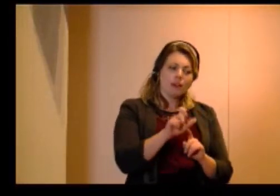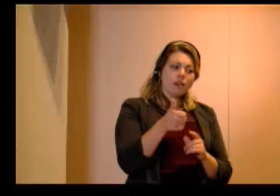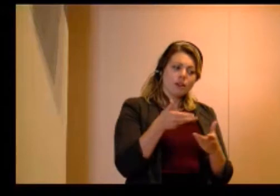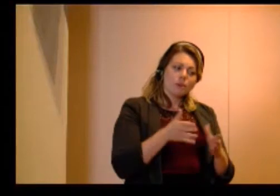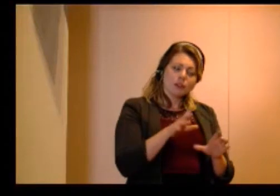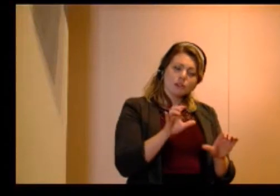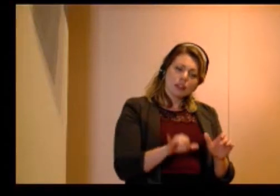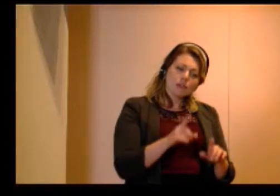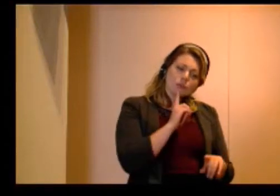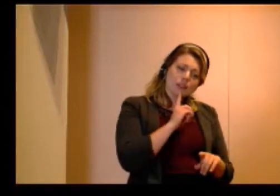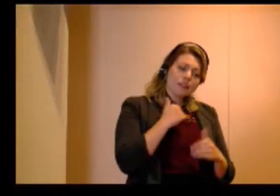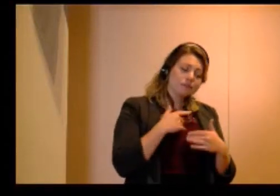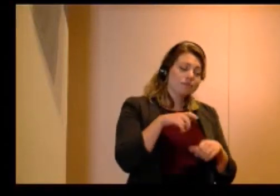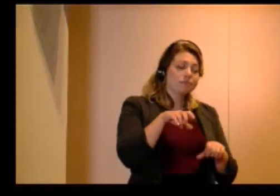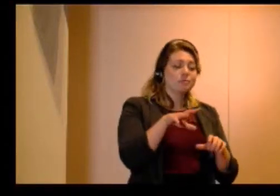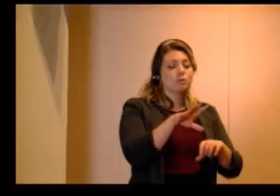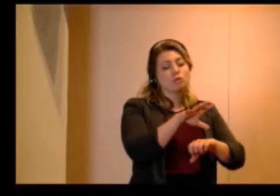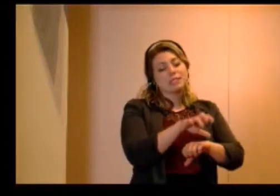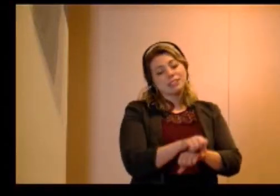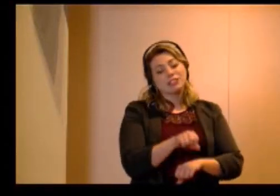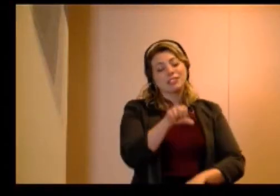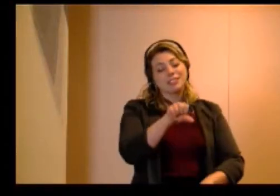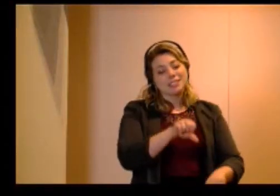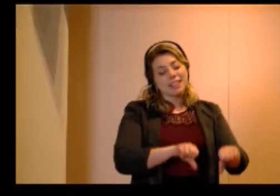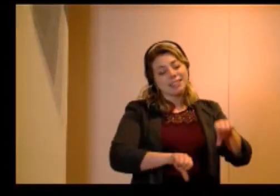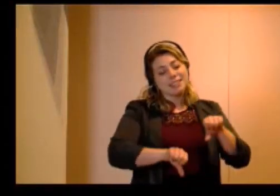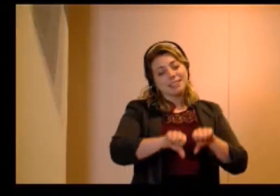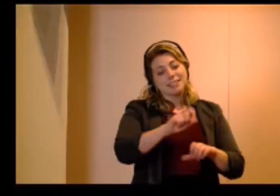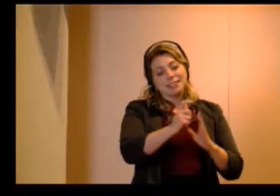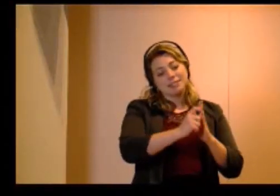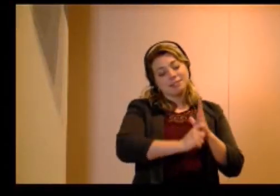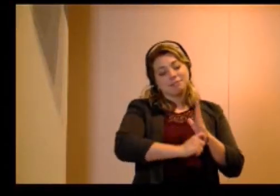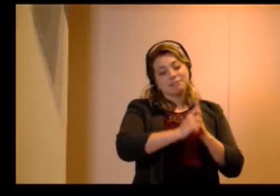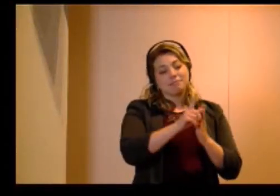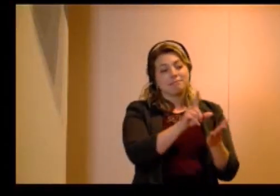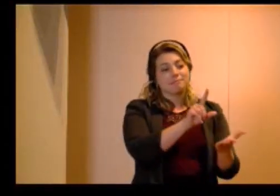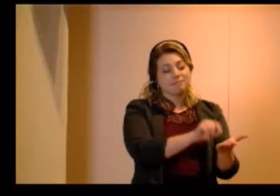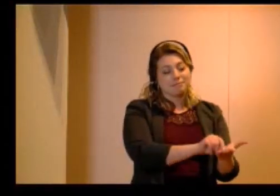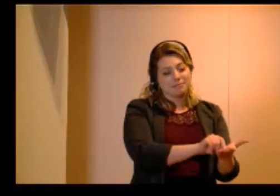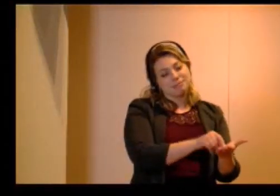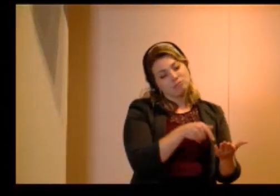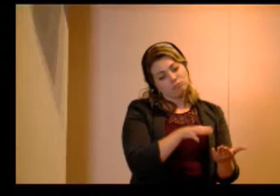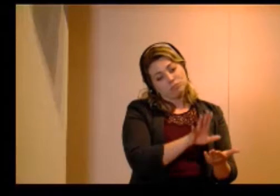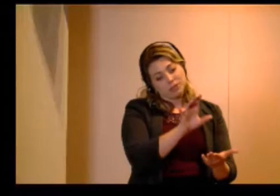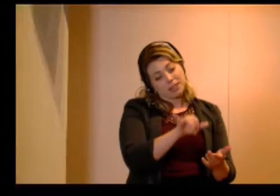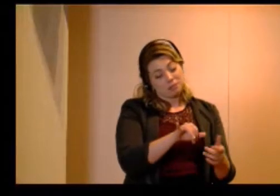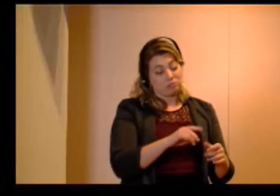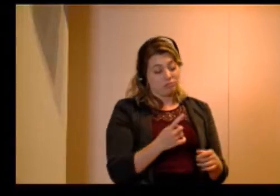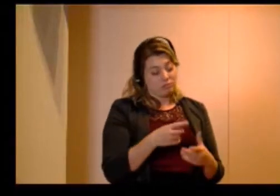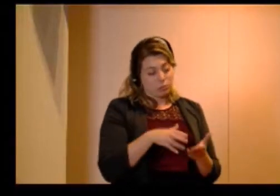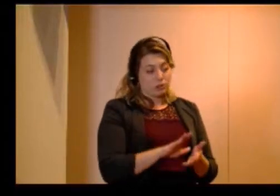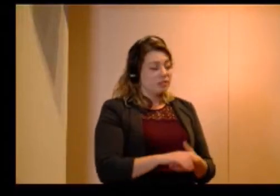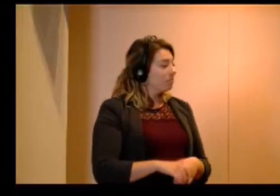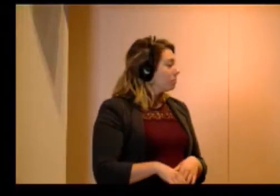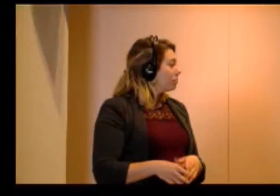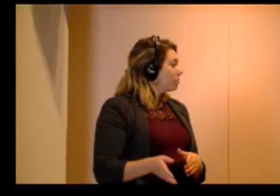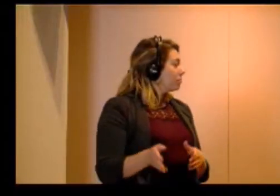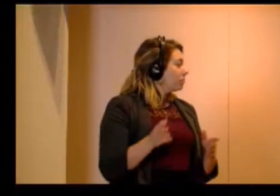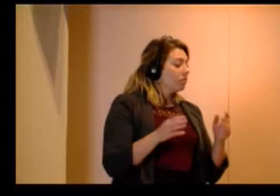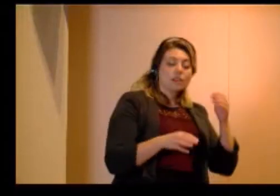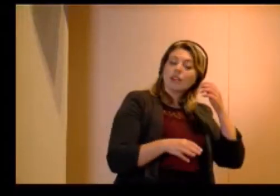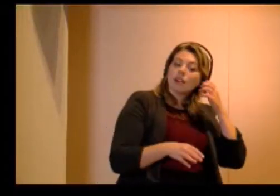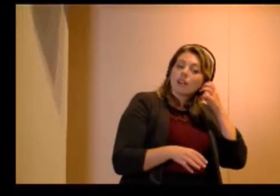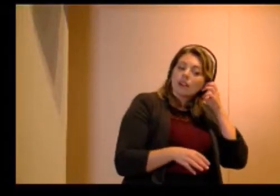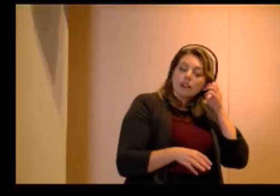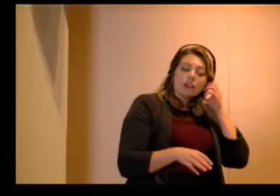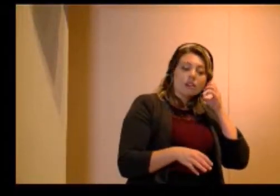go through the traditional scientific publication route. Yeah. Yeah, so I cannot say that adoption of